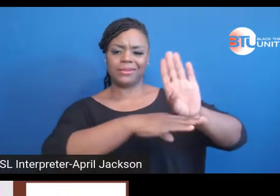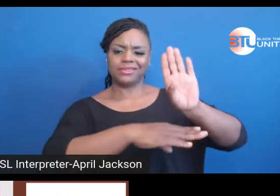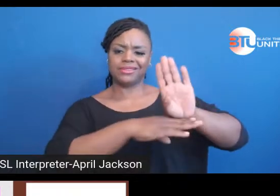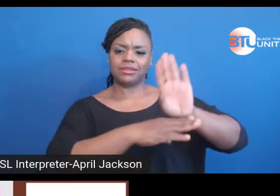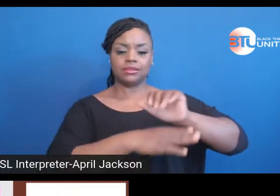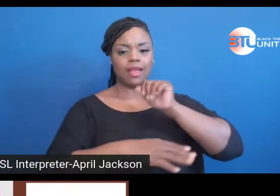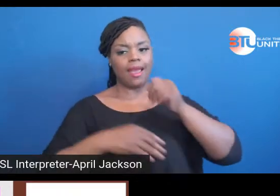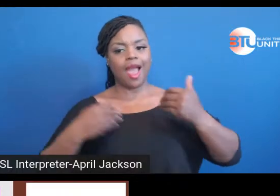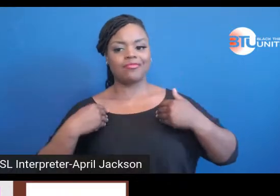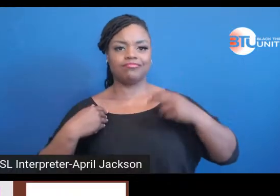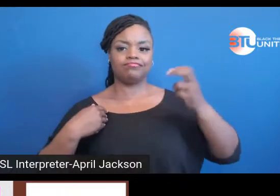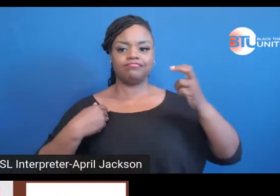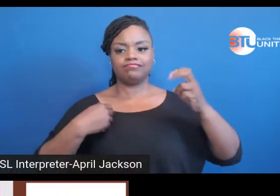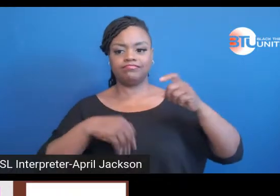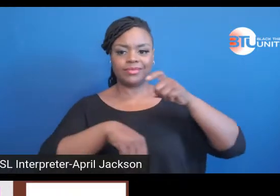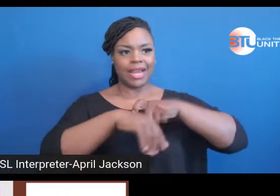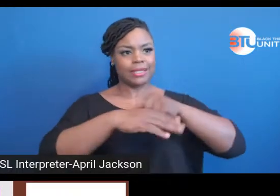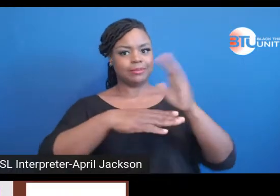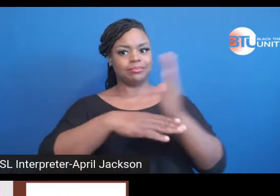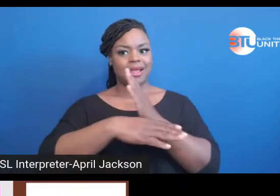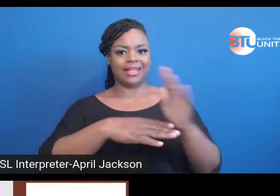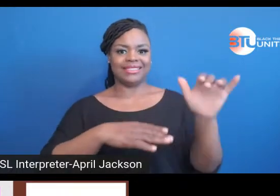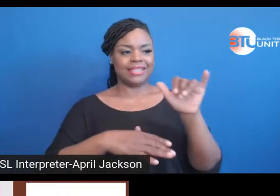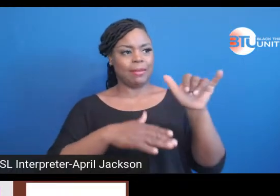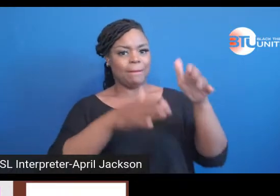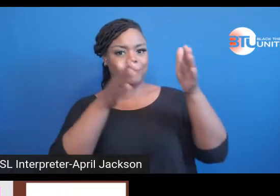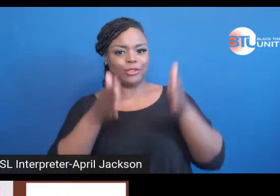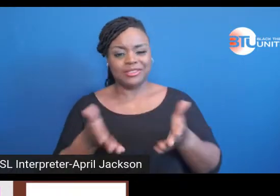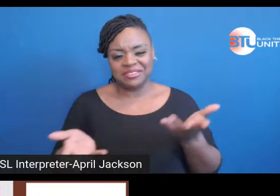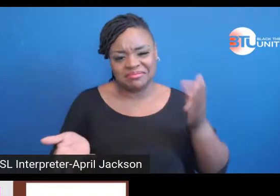we do. A corporation can go on and on and